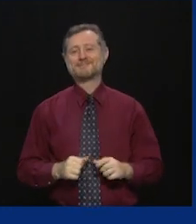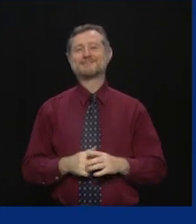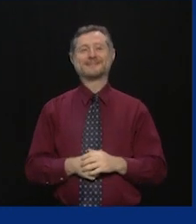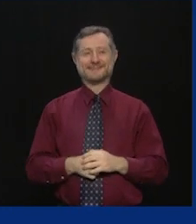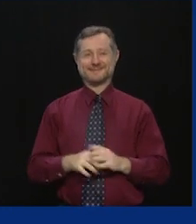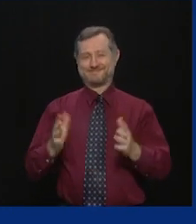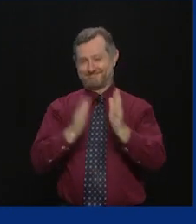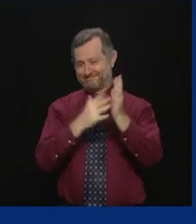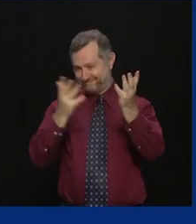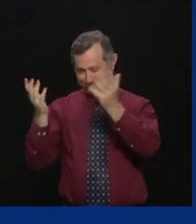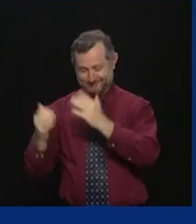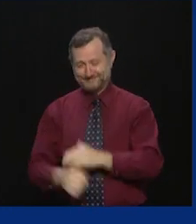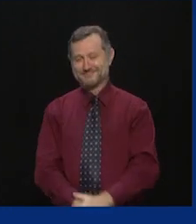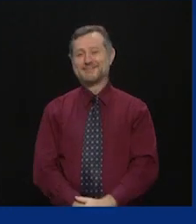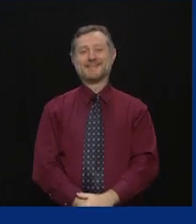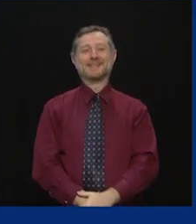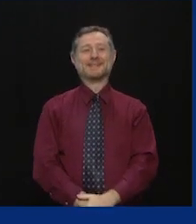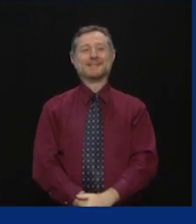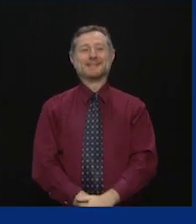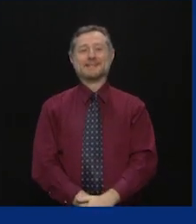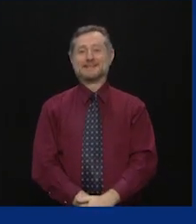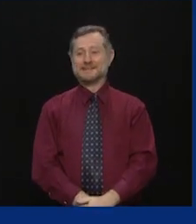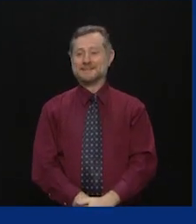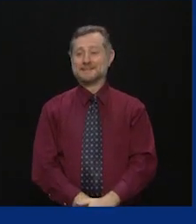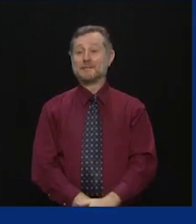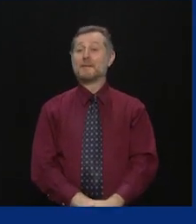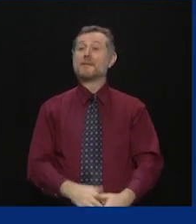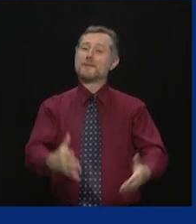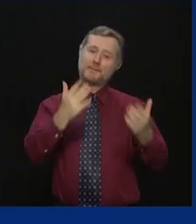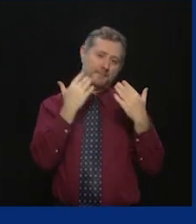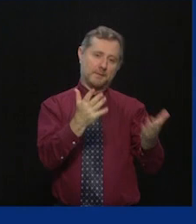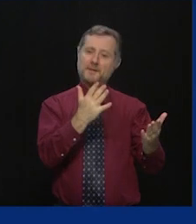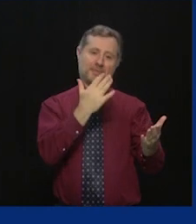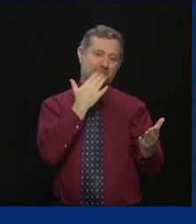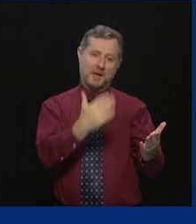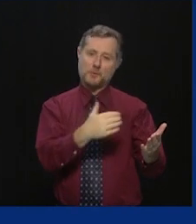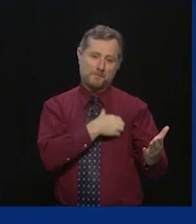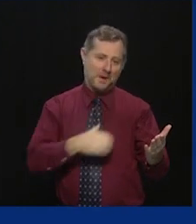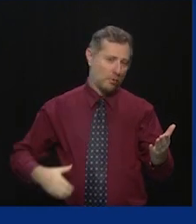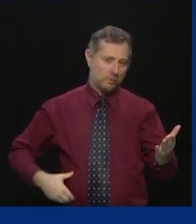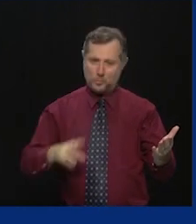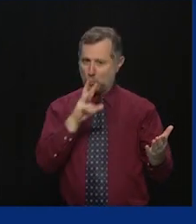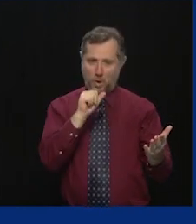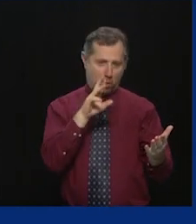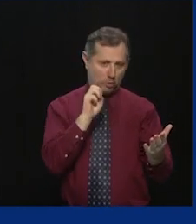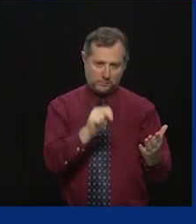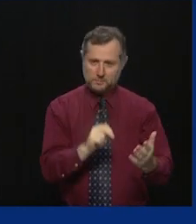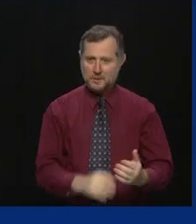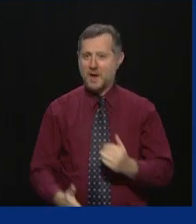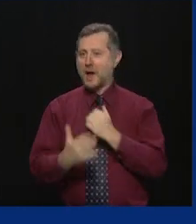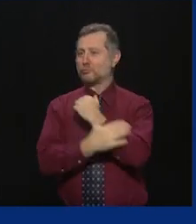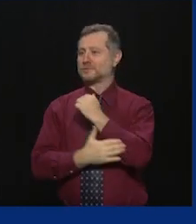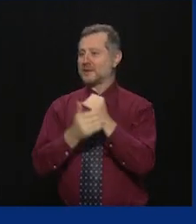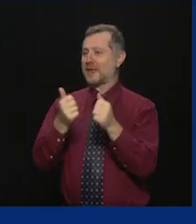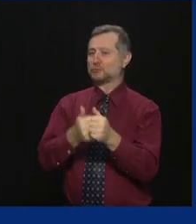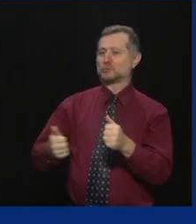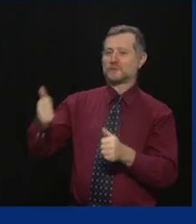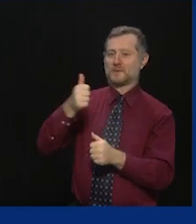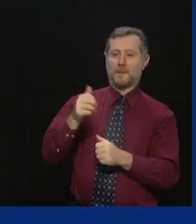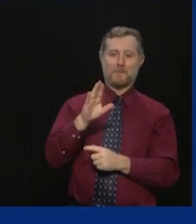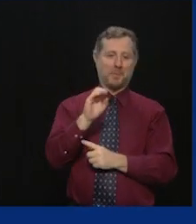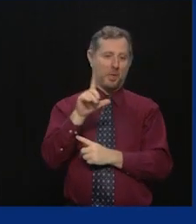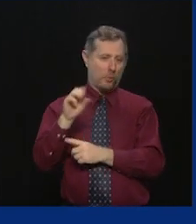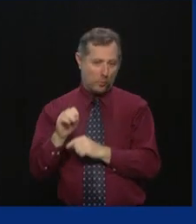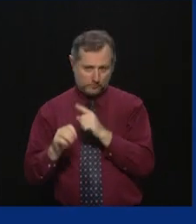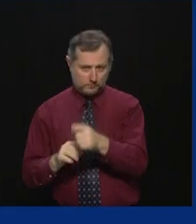I want to thank Mayor Warren for all her leadership on this, County Executive Bello. These two leaders, we could not